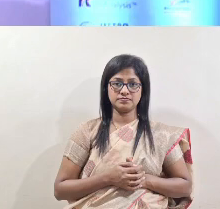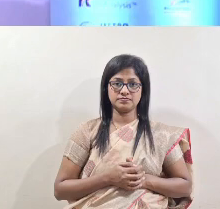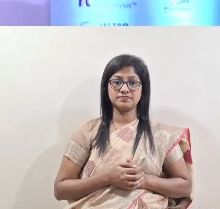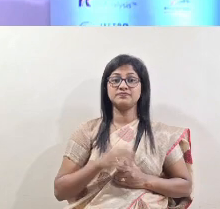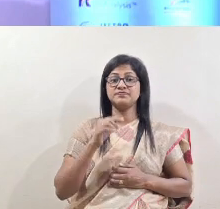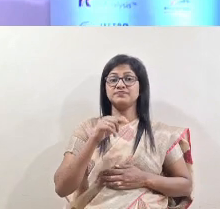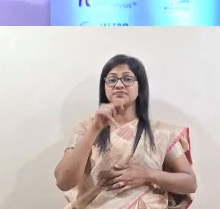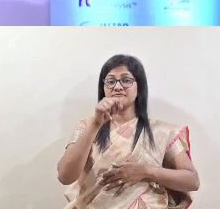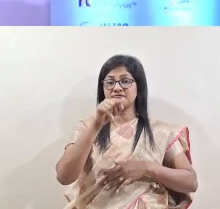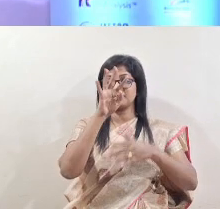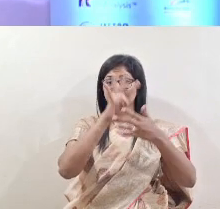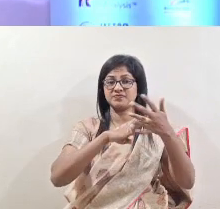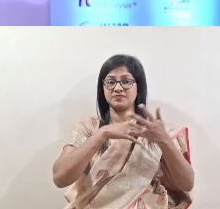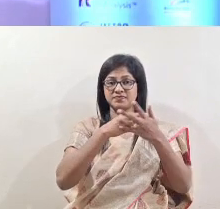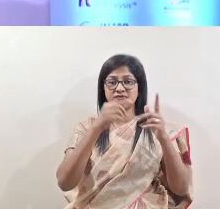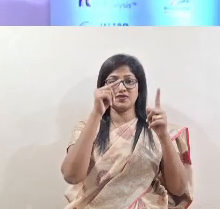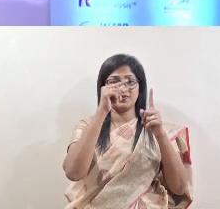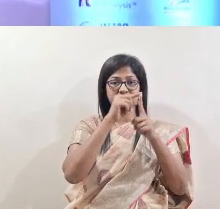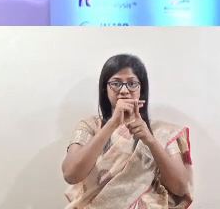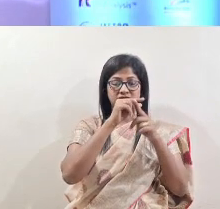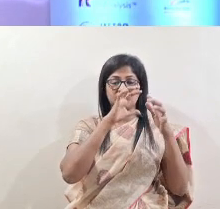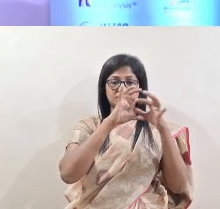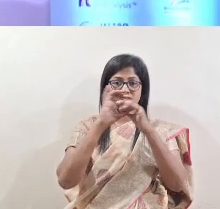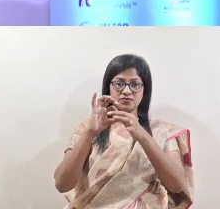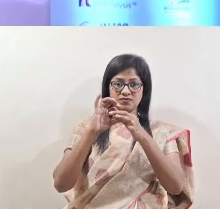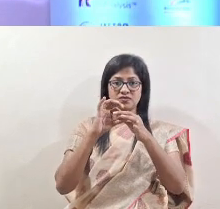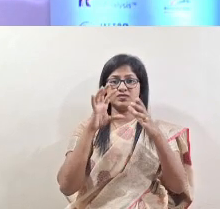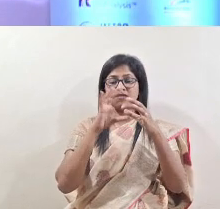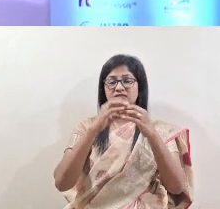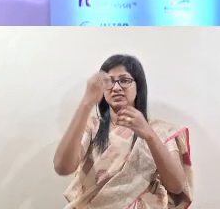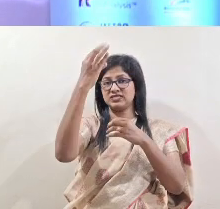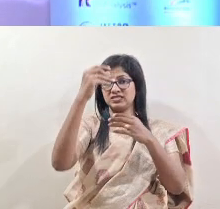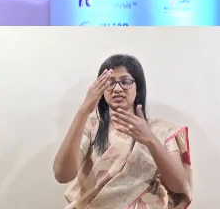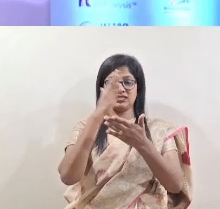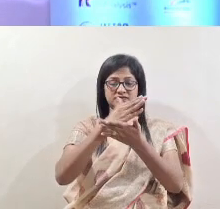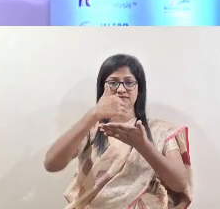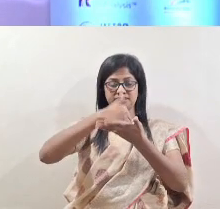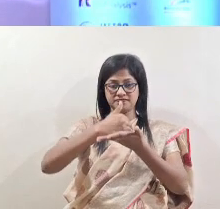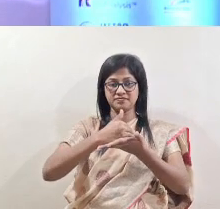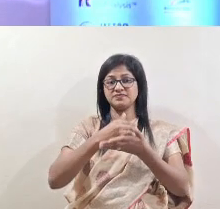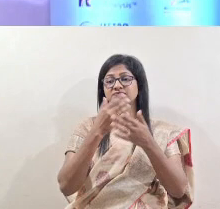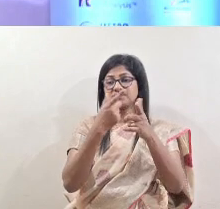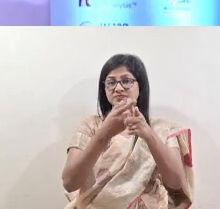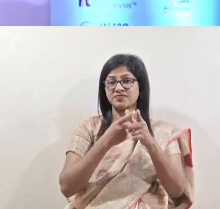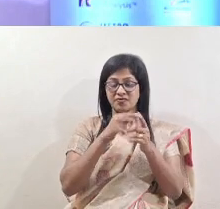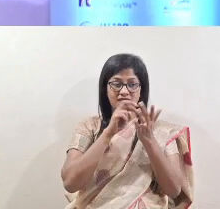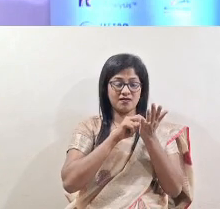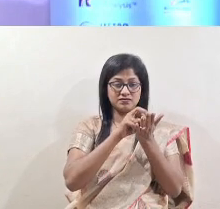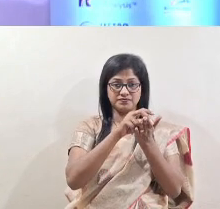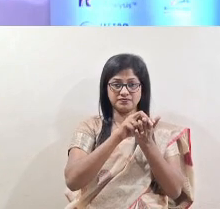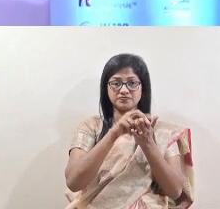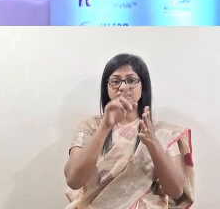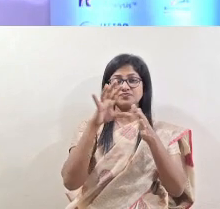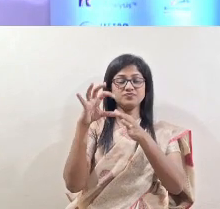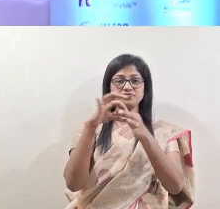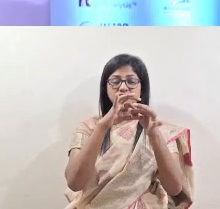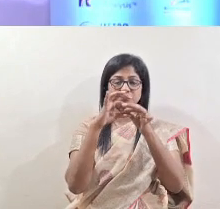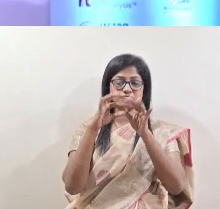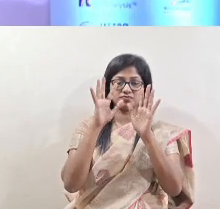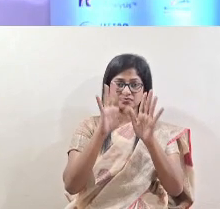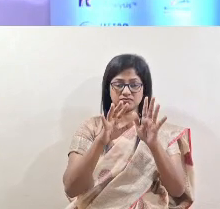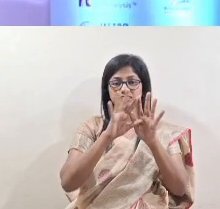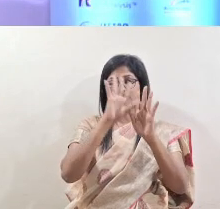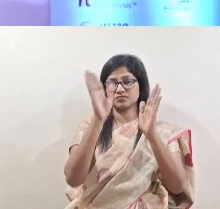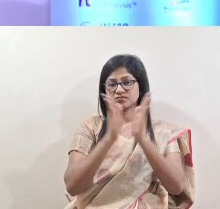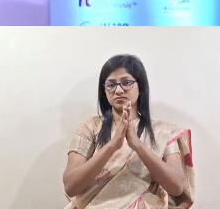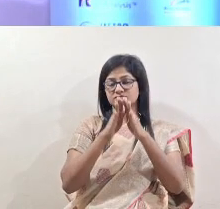This table shows the Pearson correlation for signalized intersection. It is observed that speed of pedestrian has a significant correlation